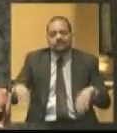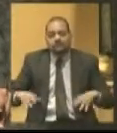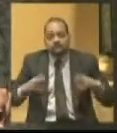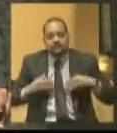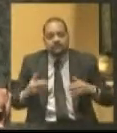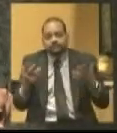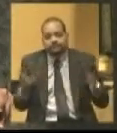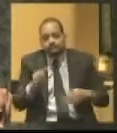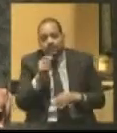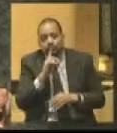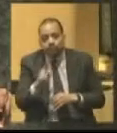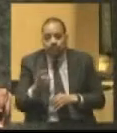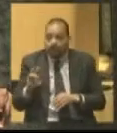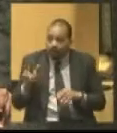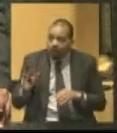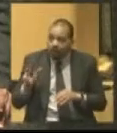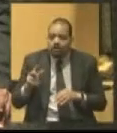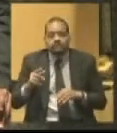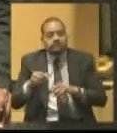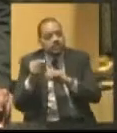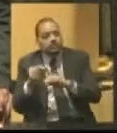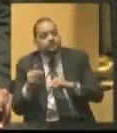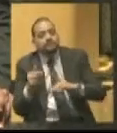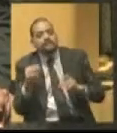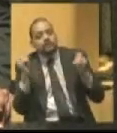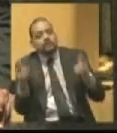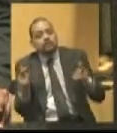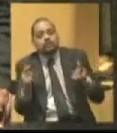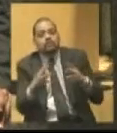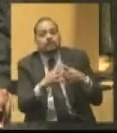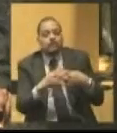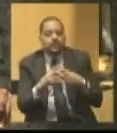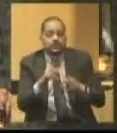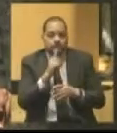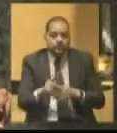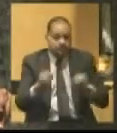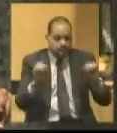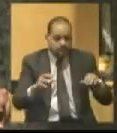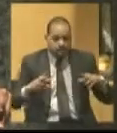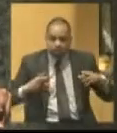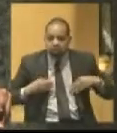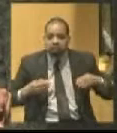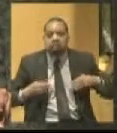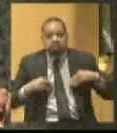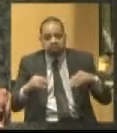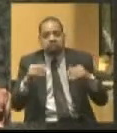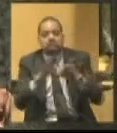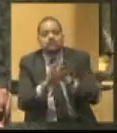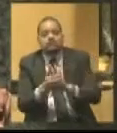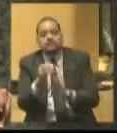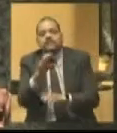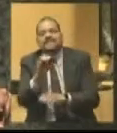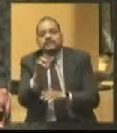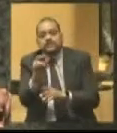all Americans of whatever color were entitled to the privileges and immunities of citizenship. He thought it was unnatural for one